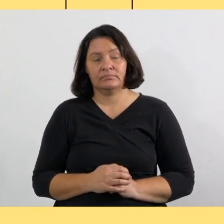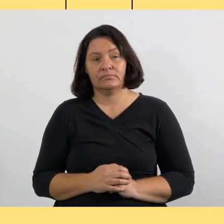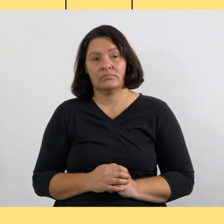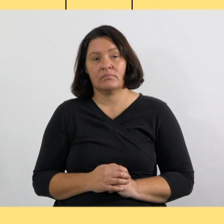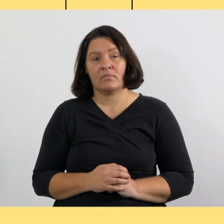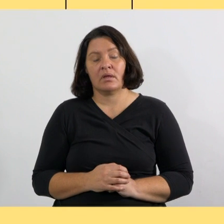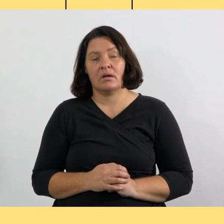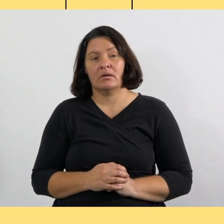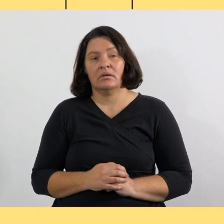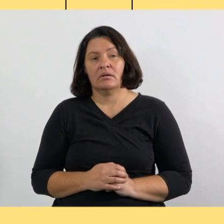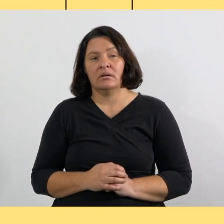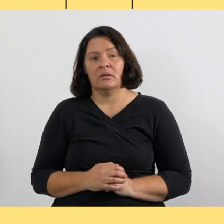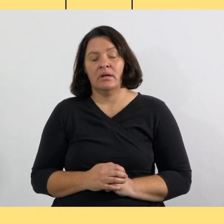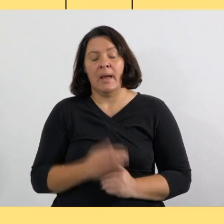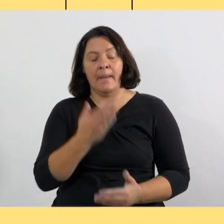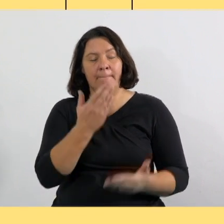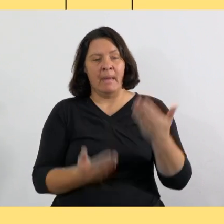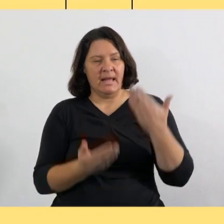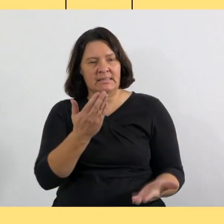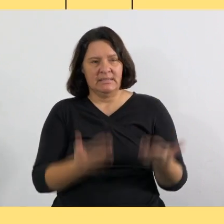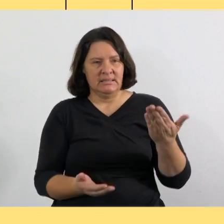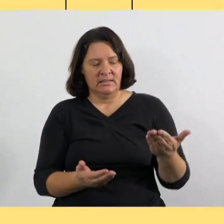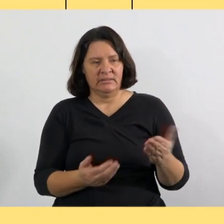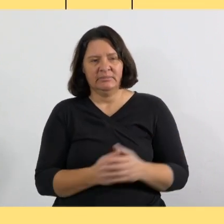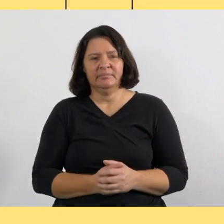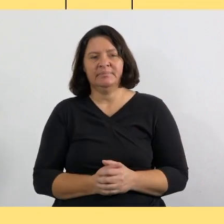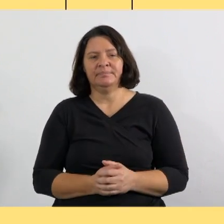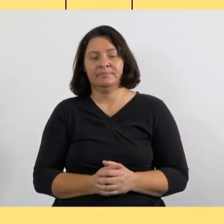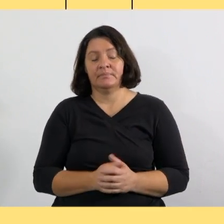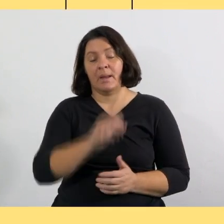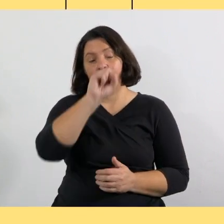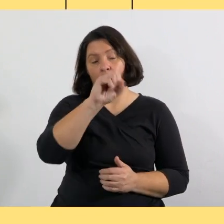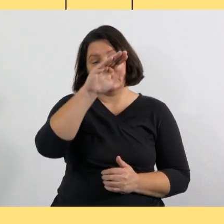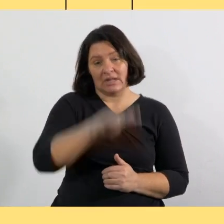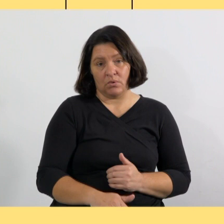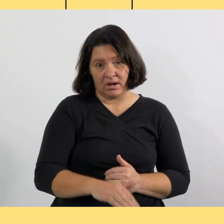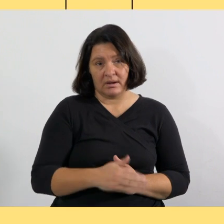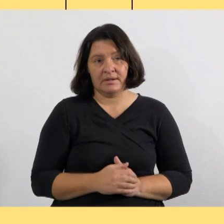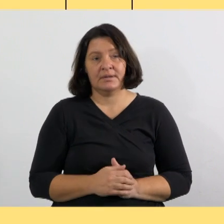balance brought down? I have my amount,